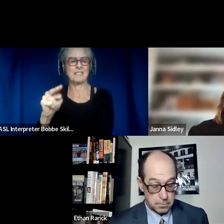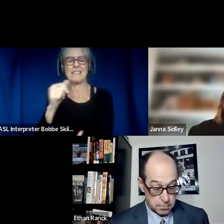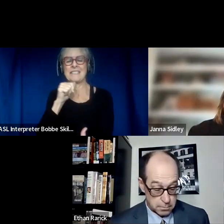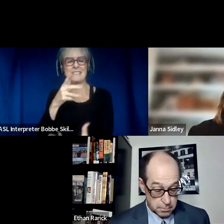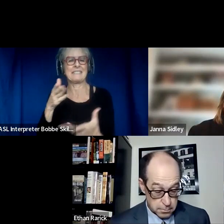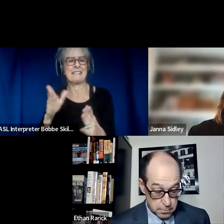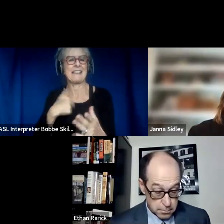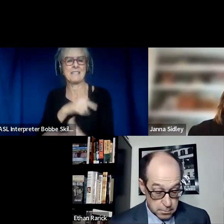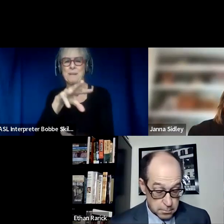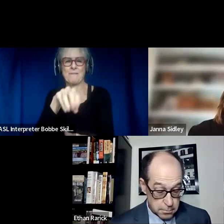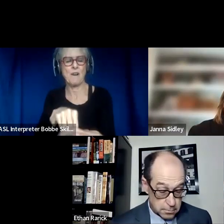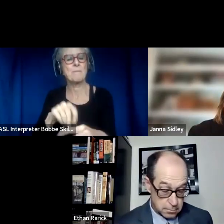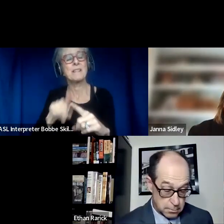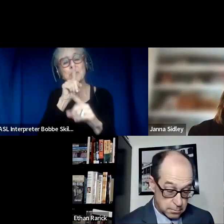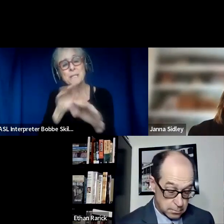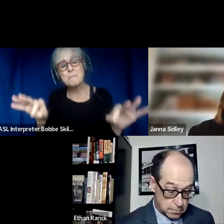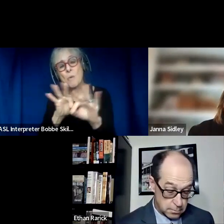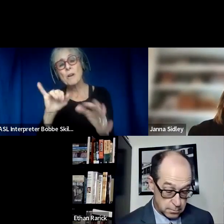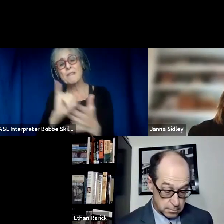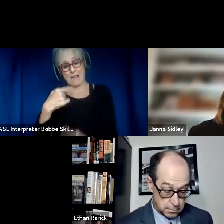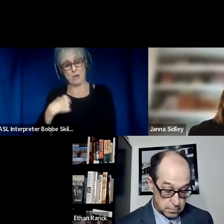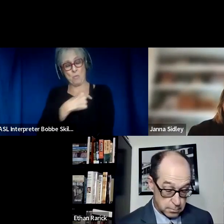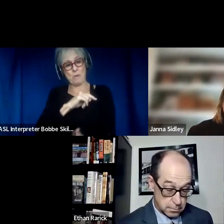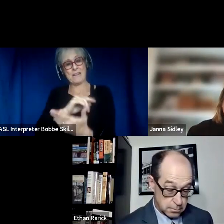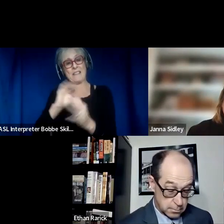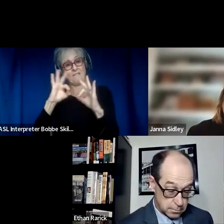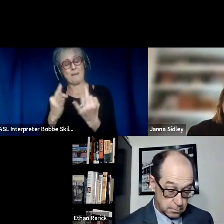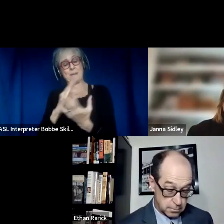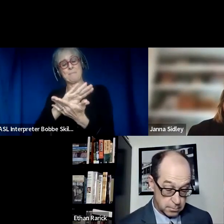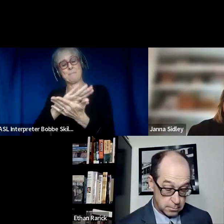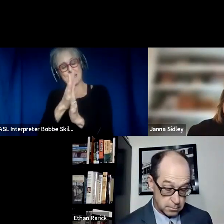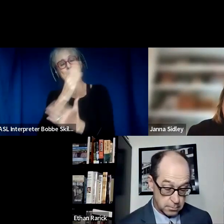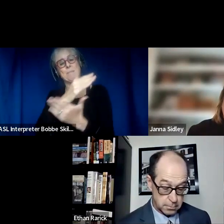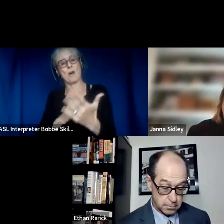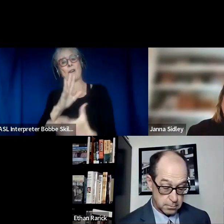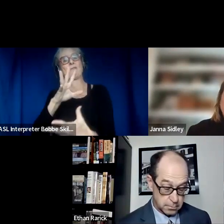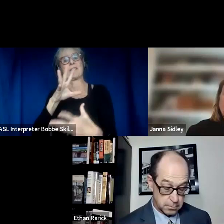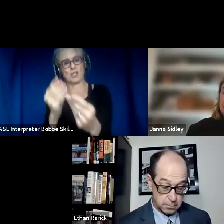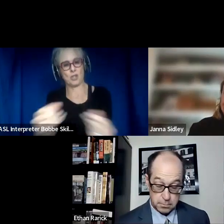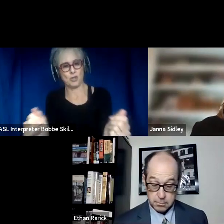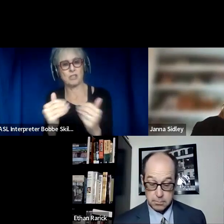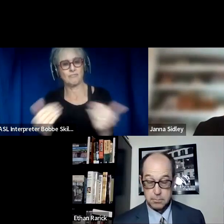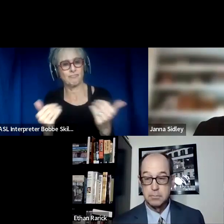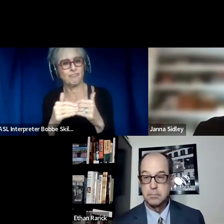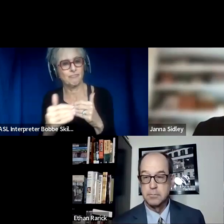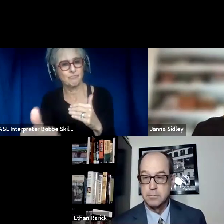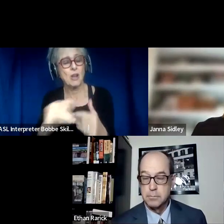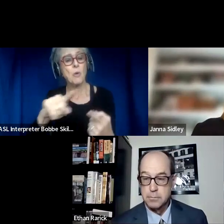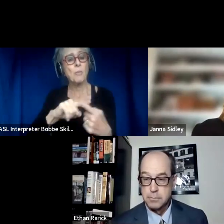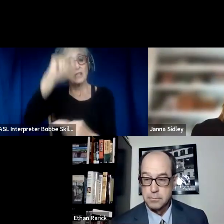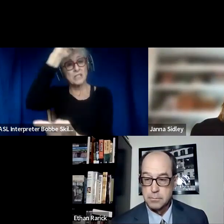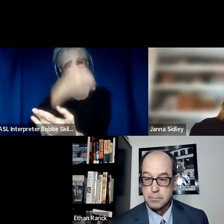we become part of the solution going forward. And when our son was born and we became part of this